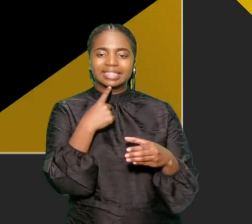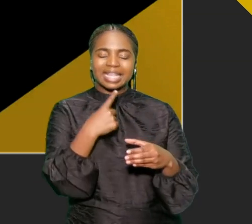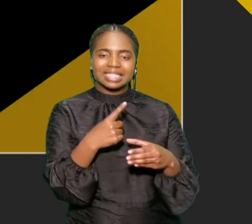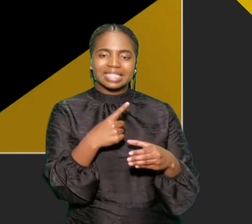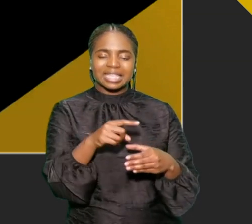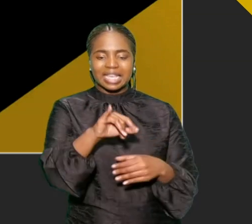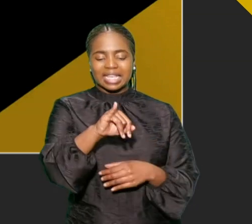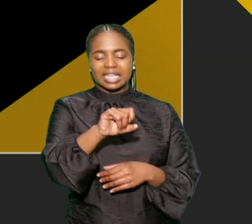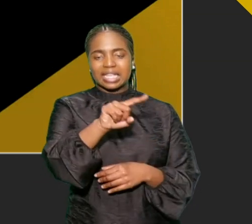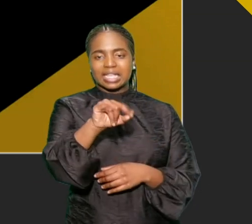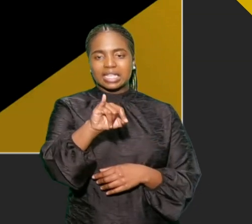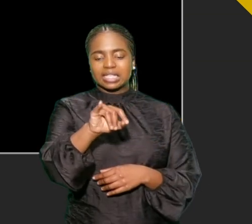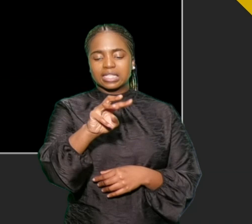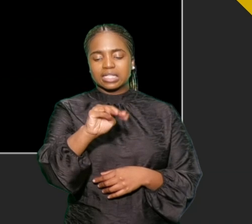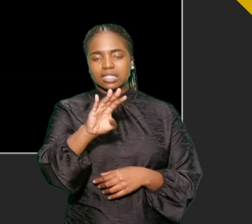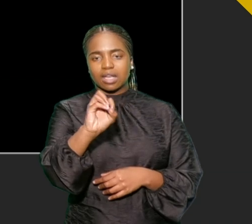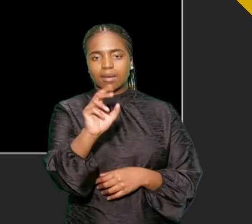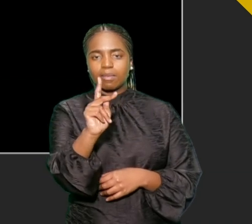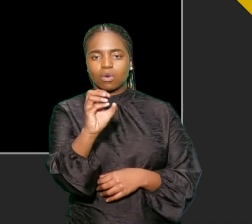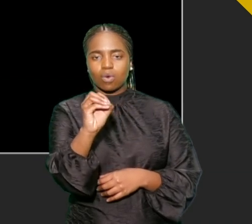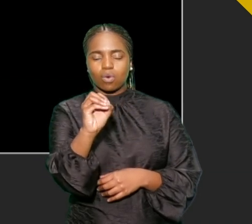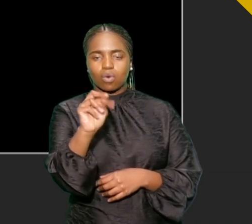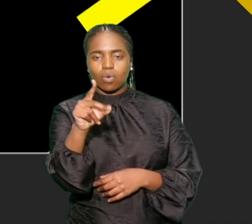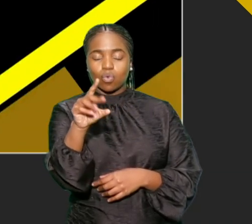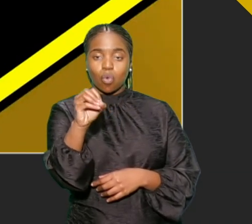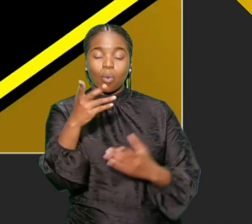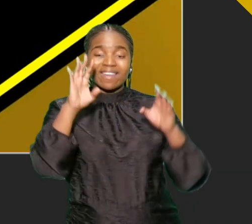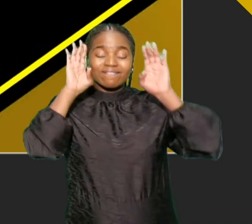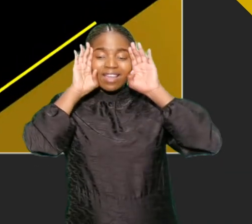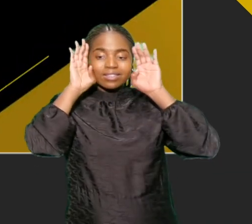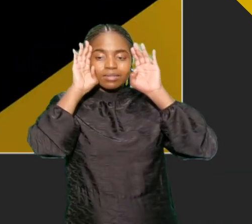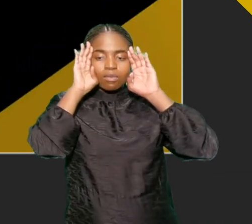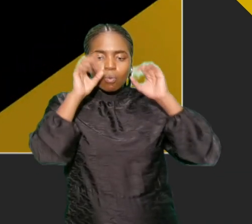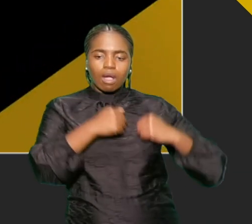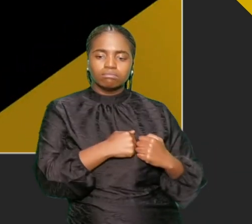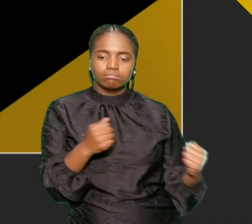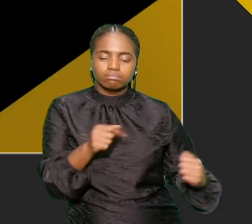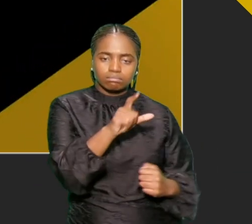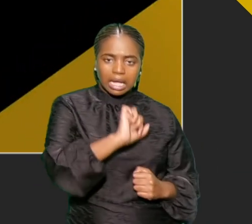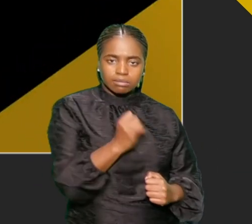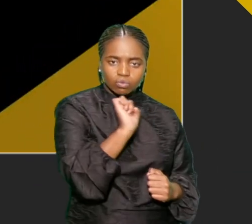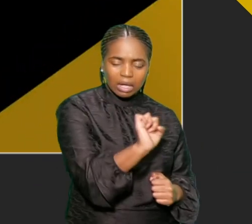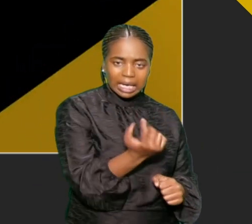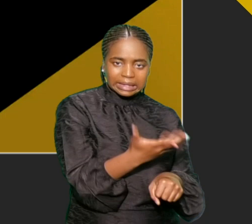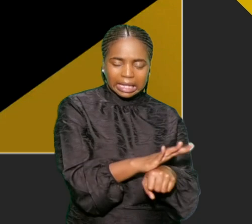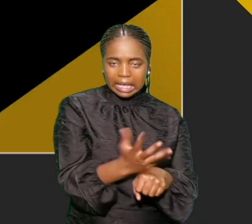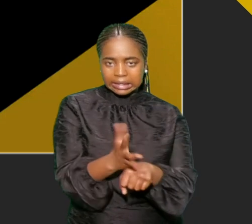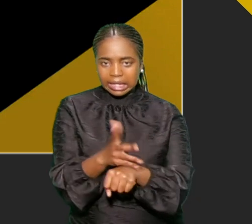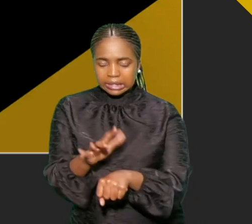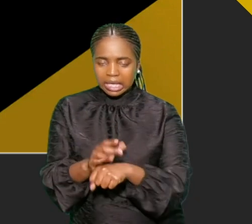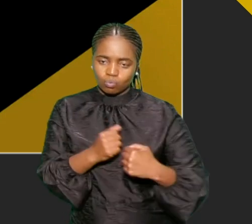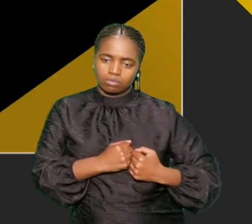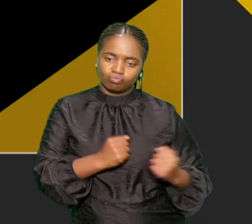Zimbogoto. It's on Facebook for widows, whereby we share the stories of how we have lost